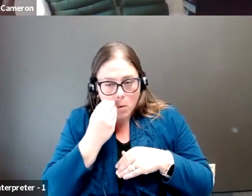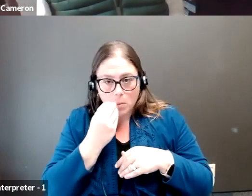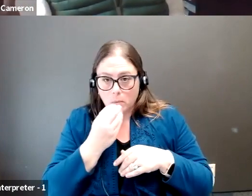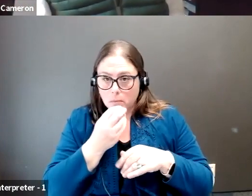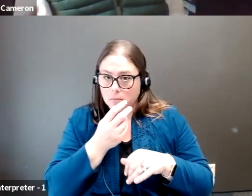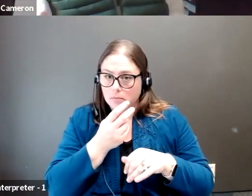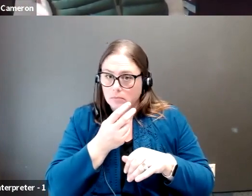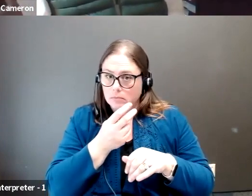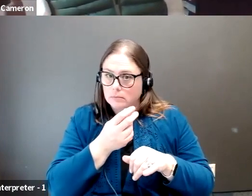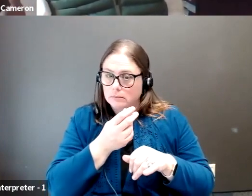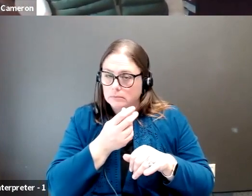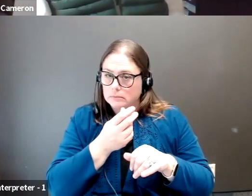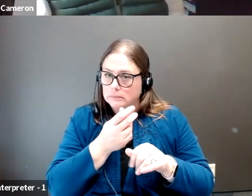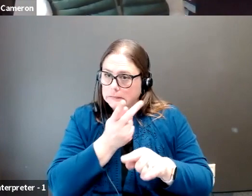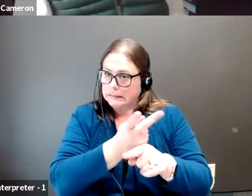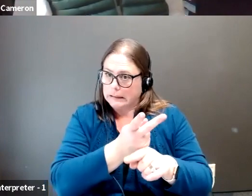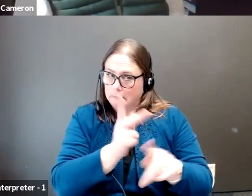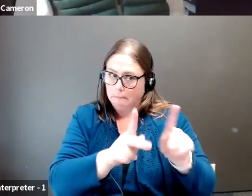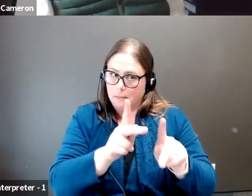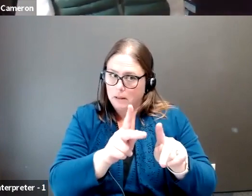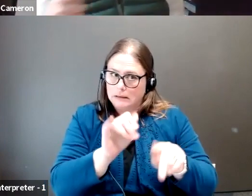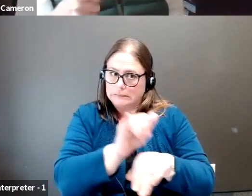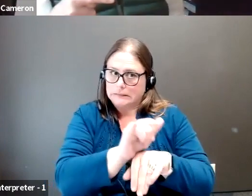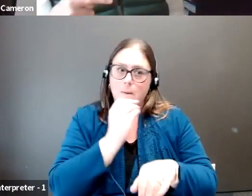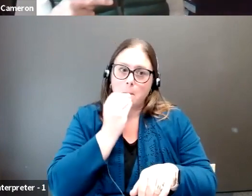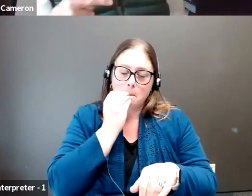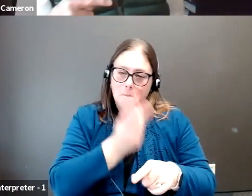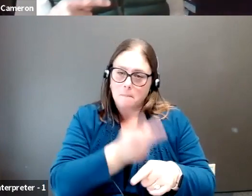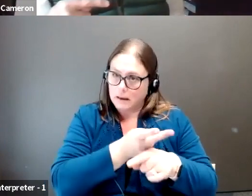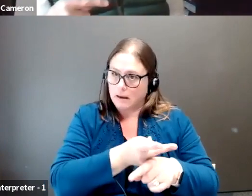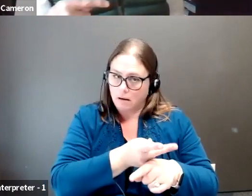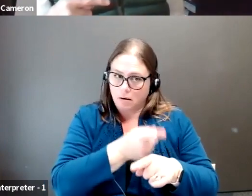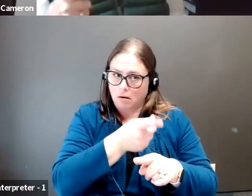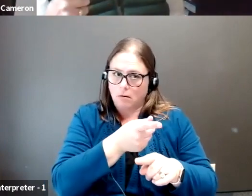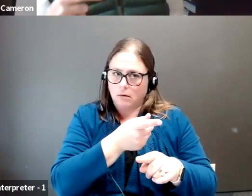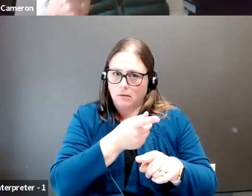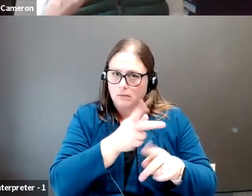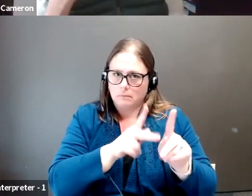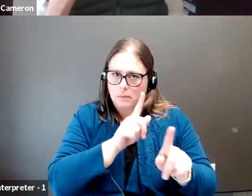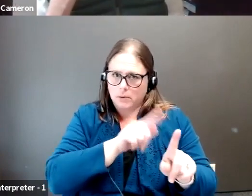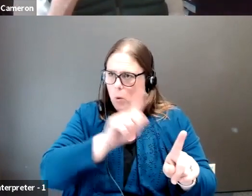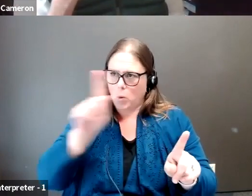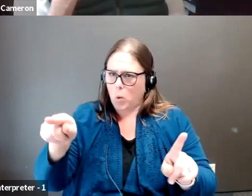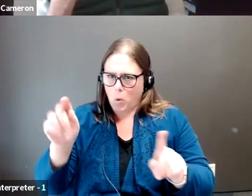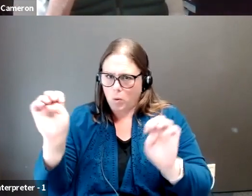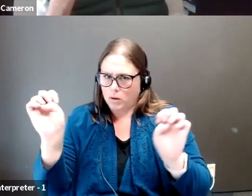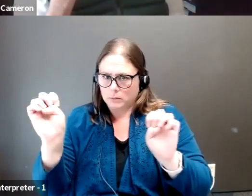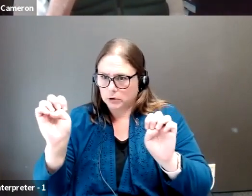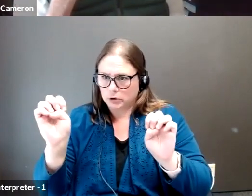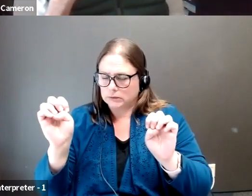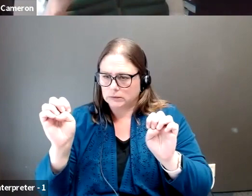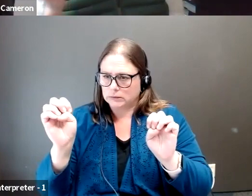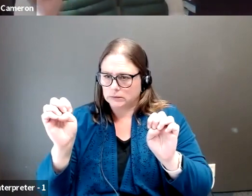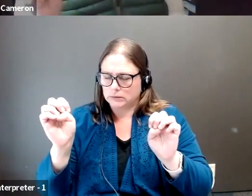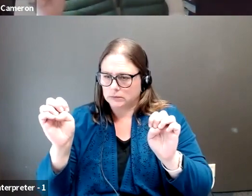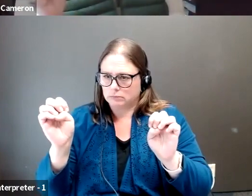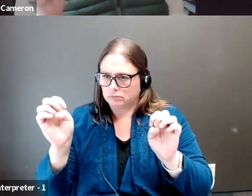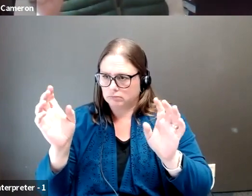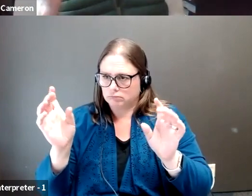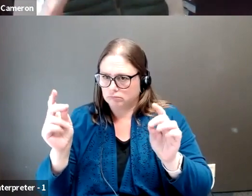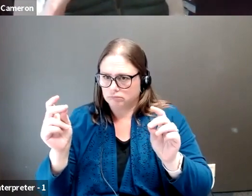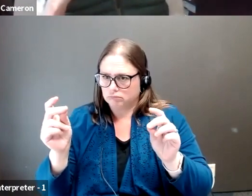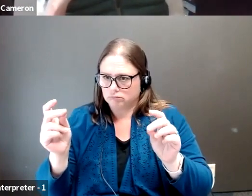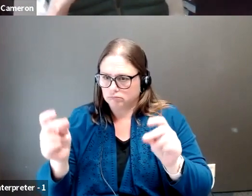in their homes, providing services, then they don't end up in the hospital under emergency conditions. So yeah. It isn't right